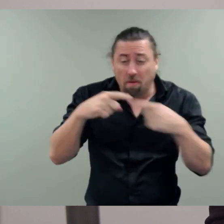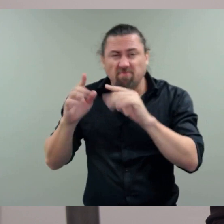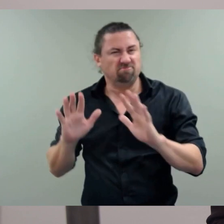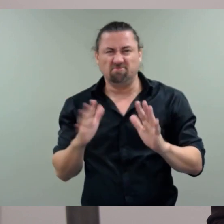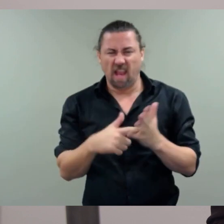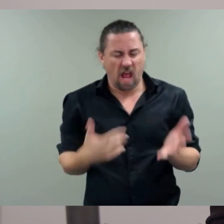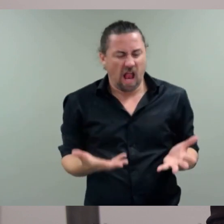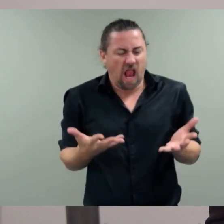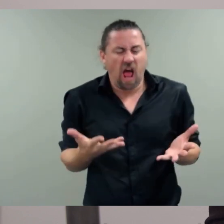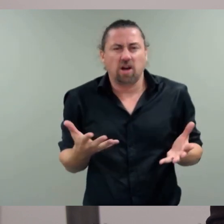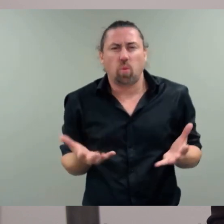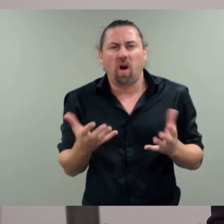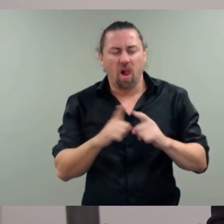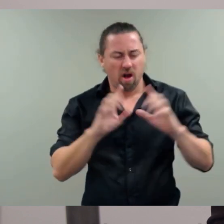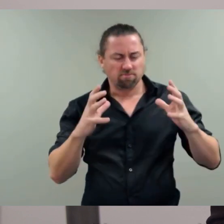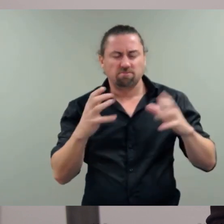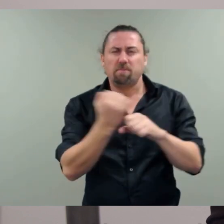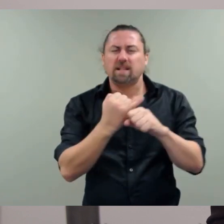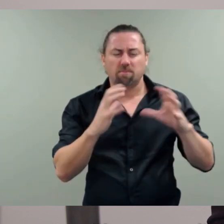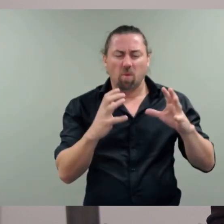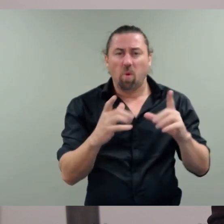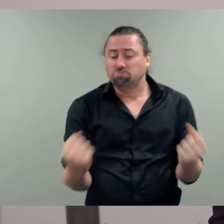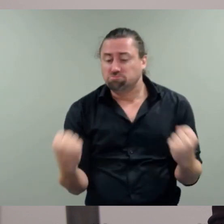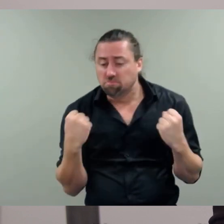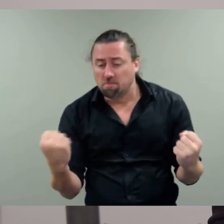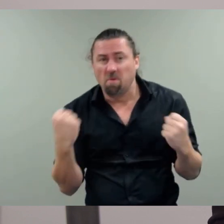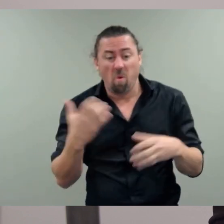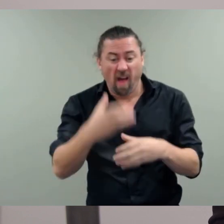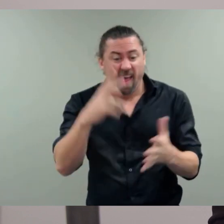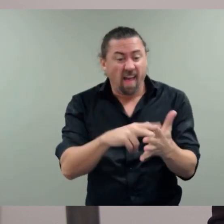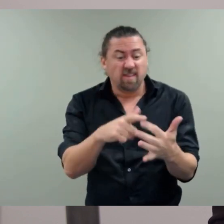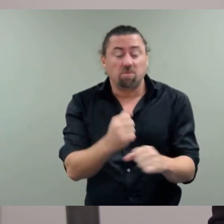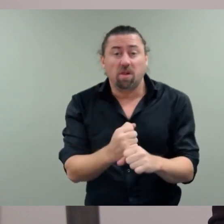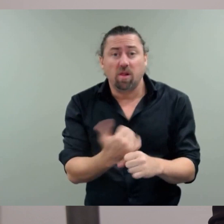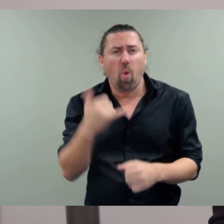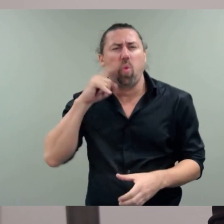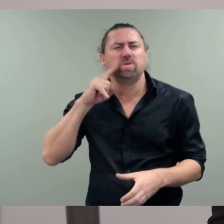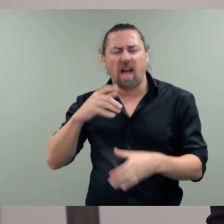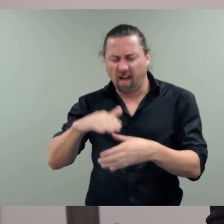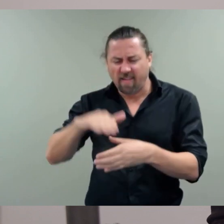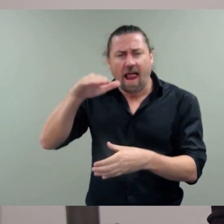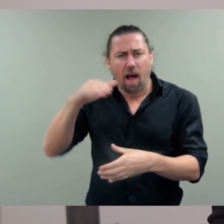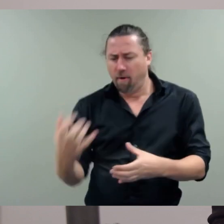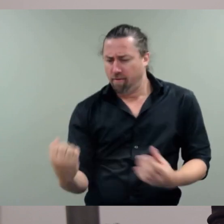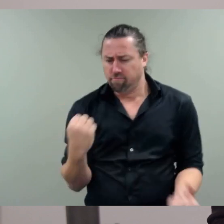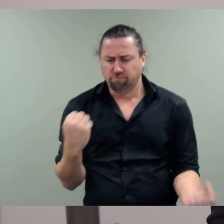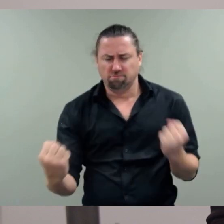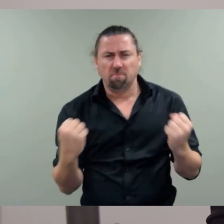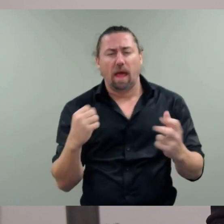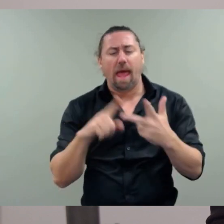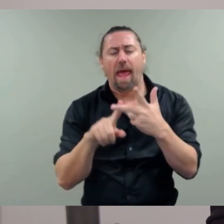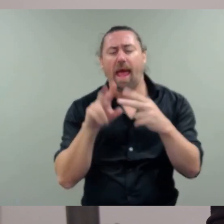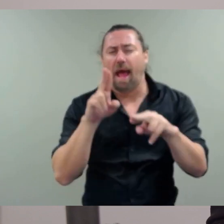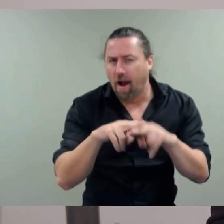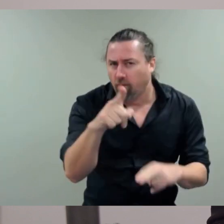is some light weights like a medicine ball, dumbbells, cans of vegetables or water bottles filled up if you would like to add